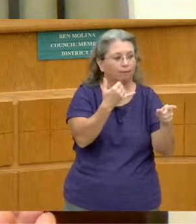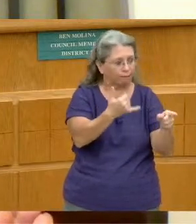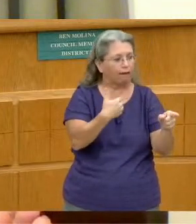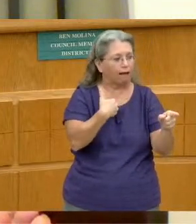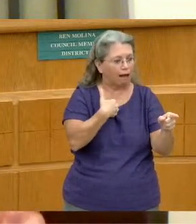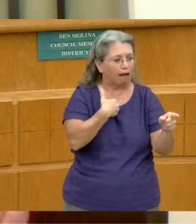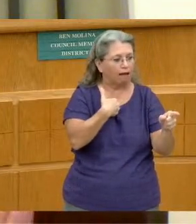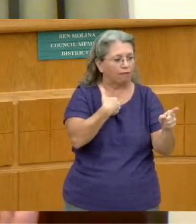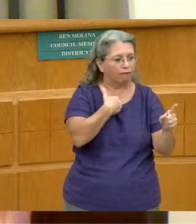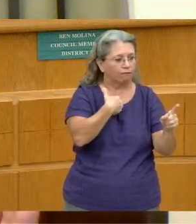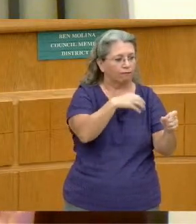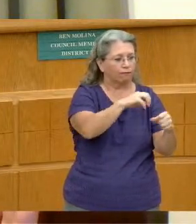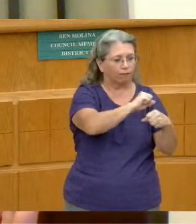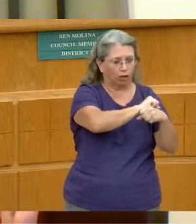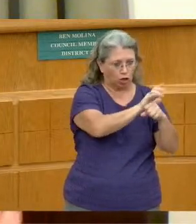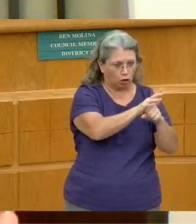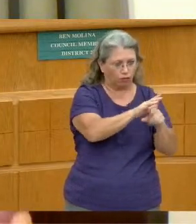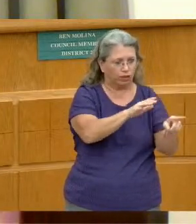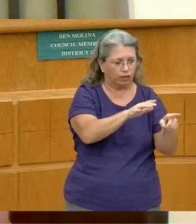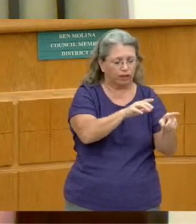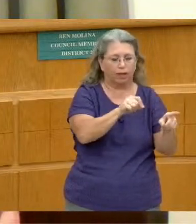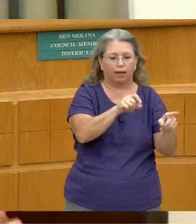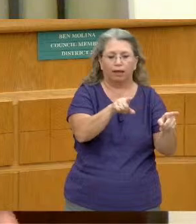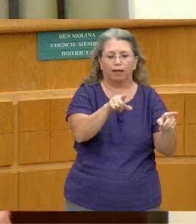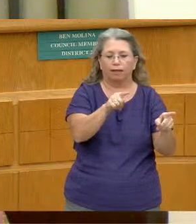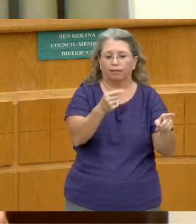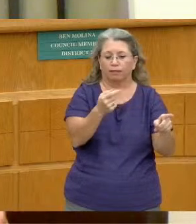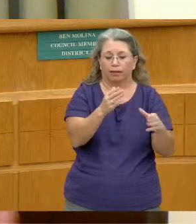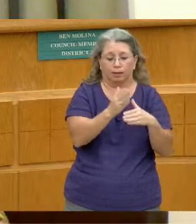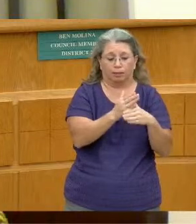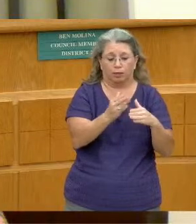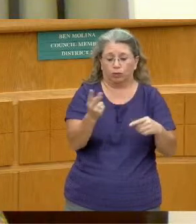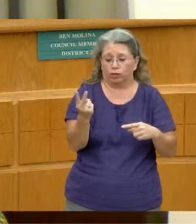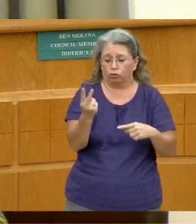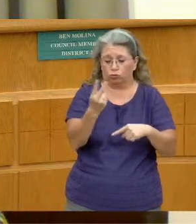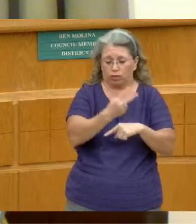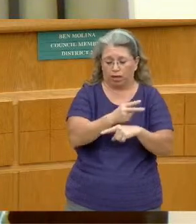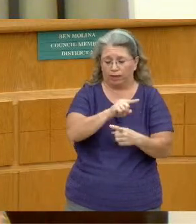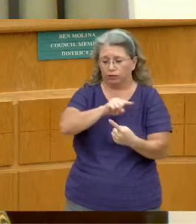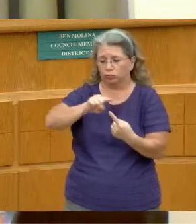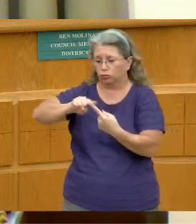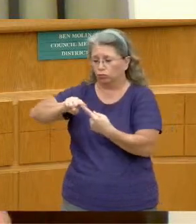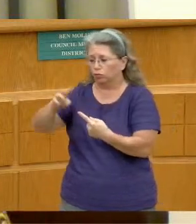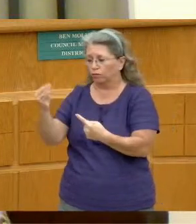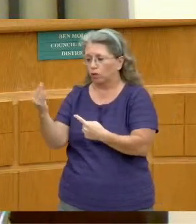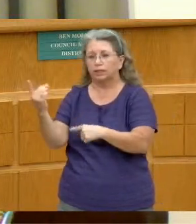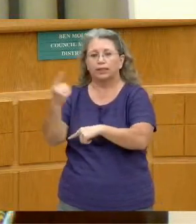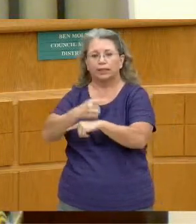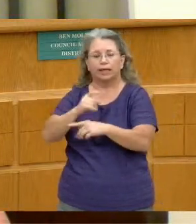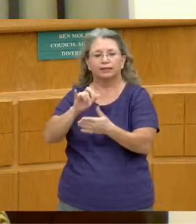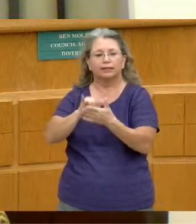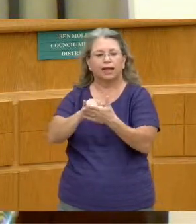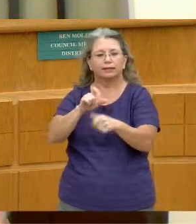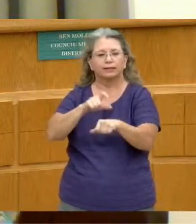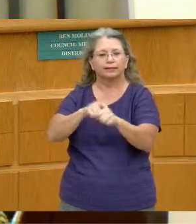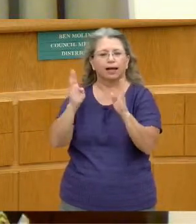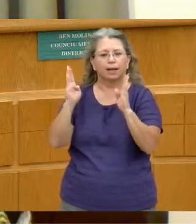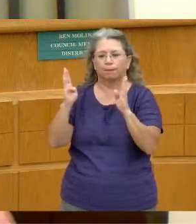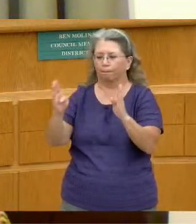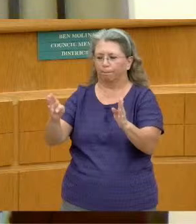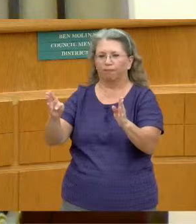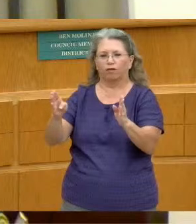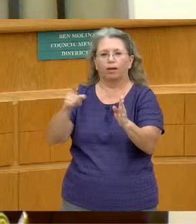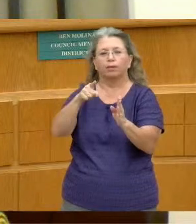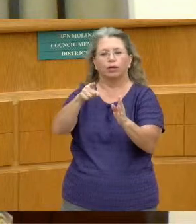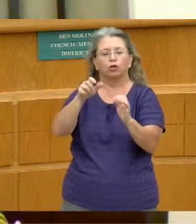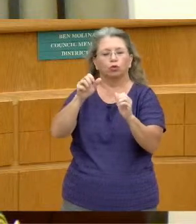time period is the time period when you can actually pick up this virus. So that's the time period that we require